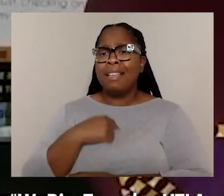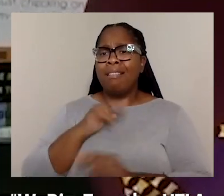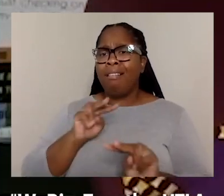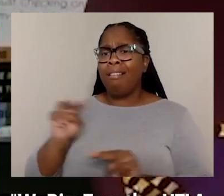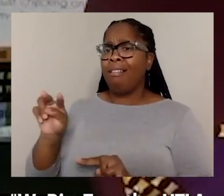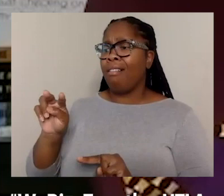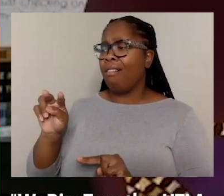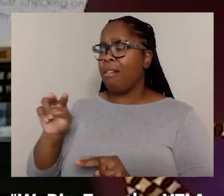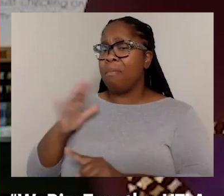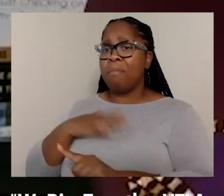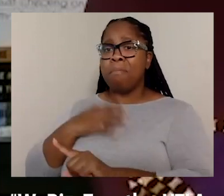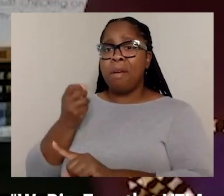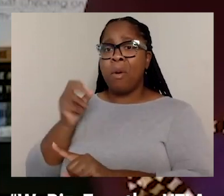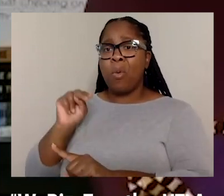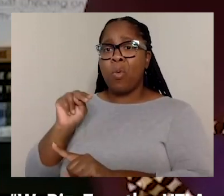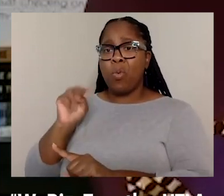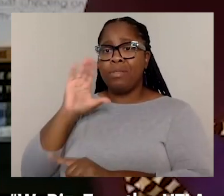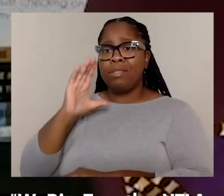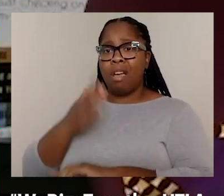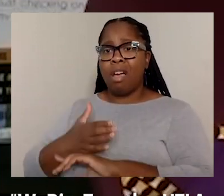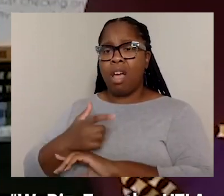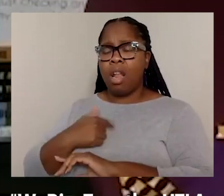and it gives me pause.